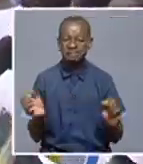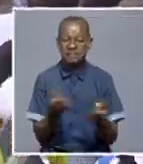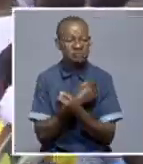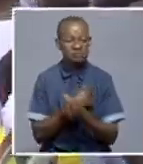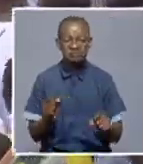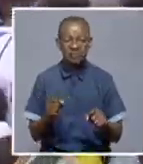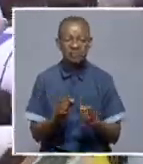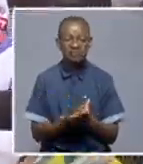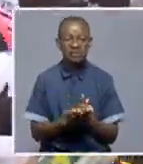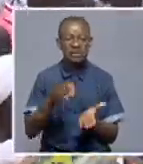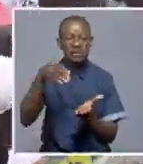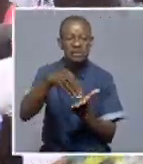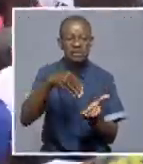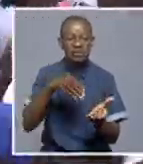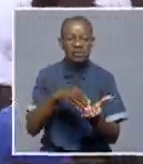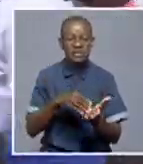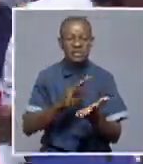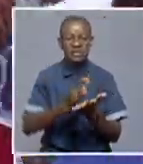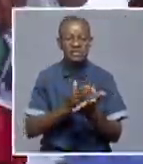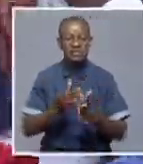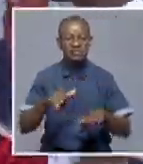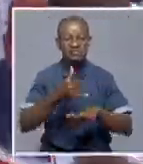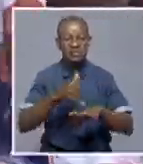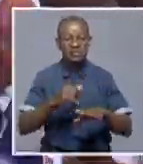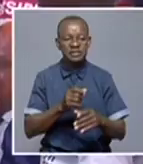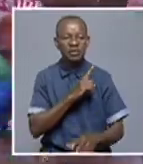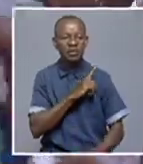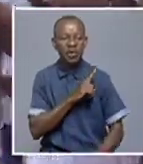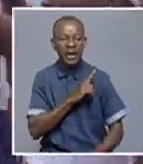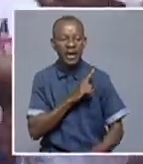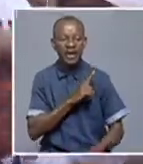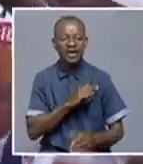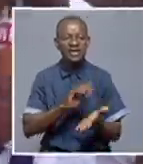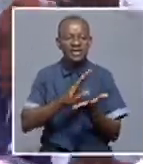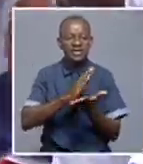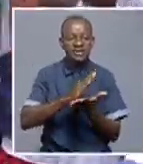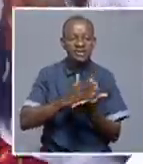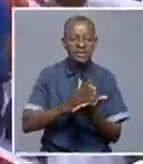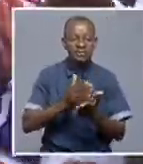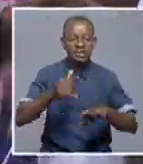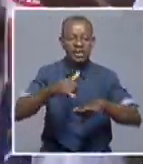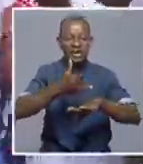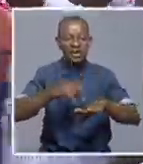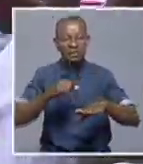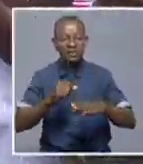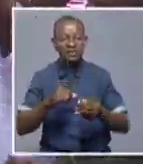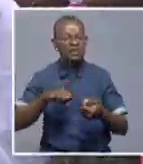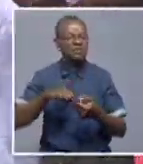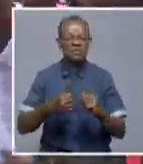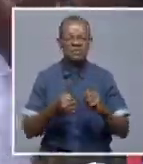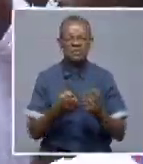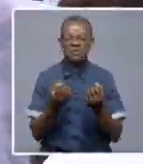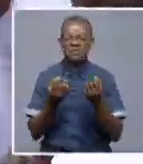also during that period, there was flooding experienced in the North Kivu province of the country. A combined